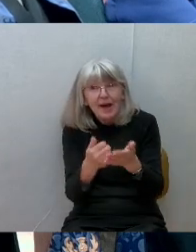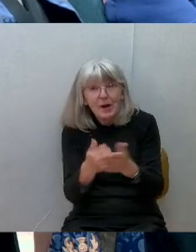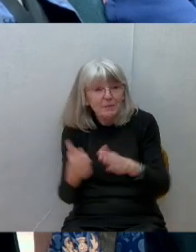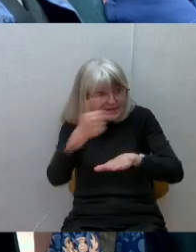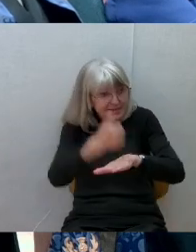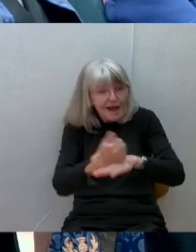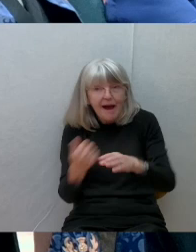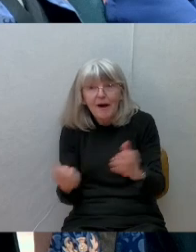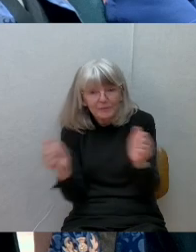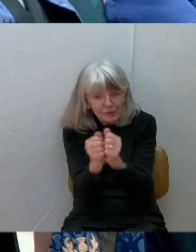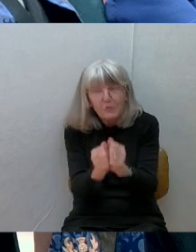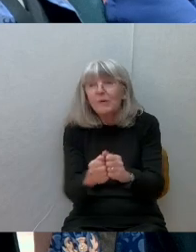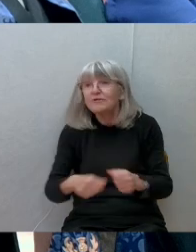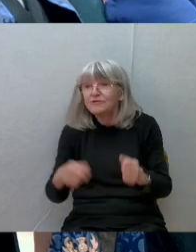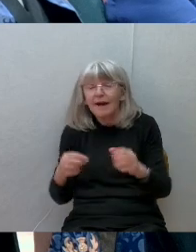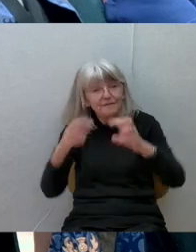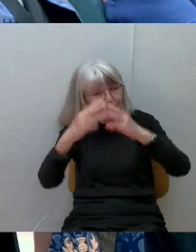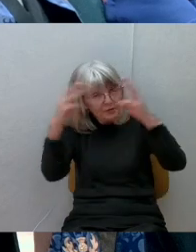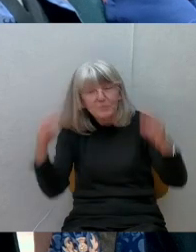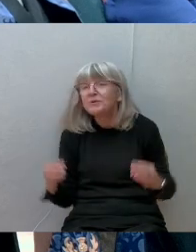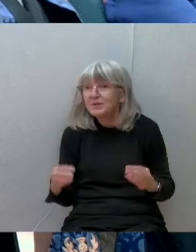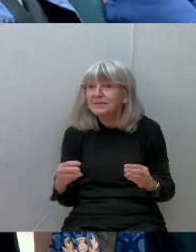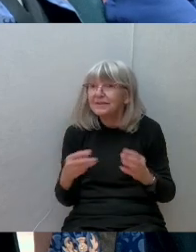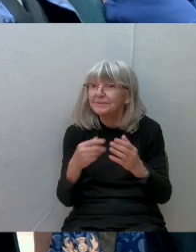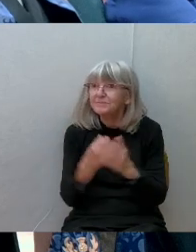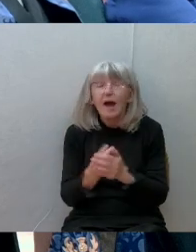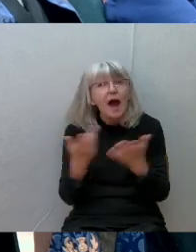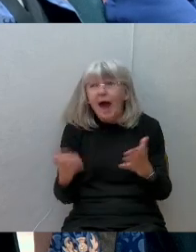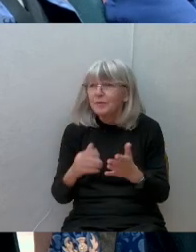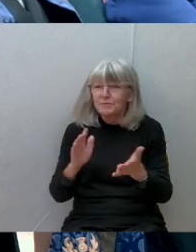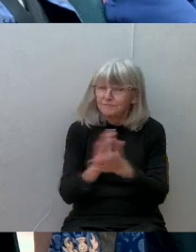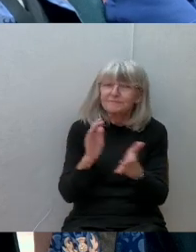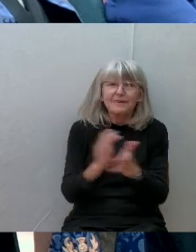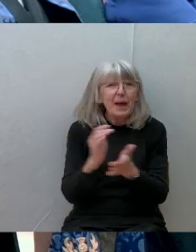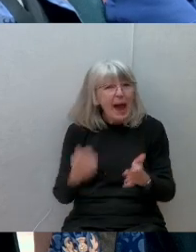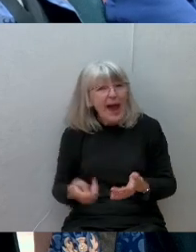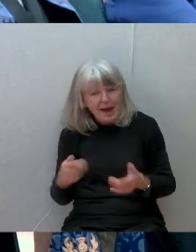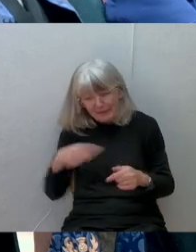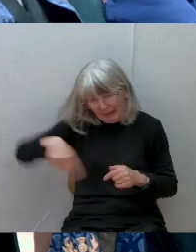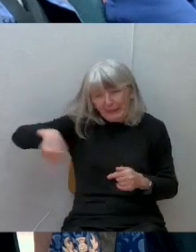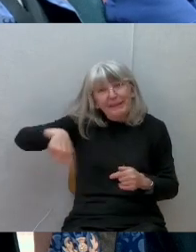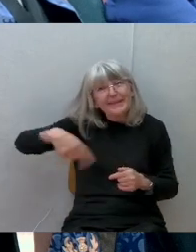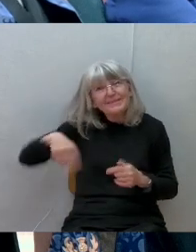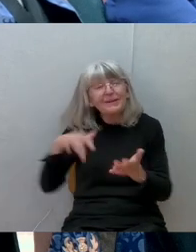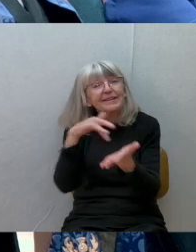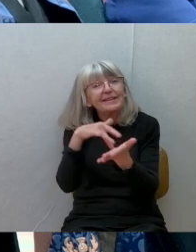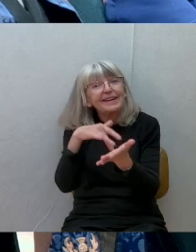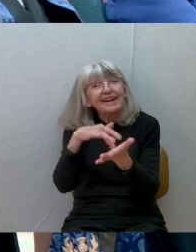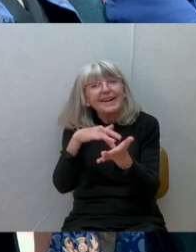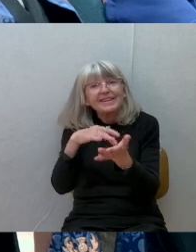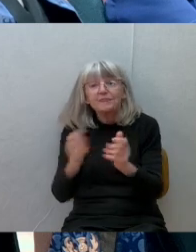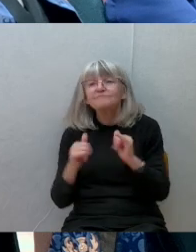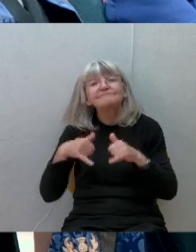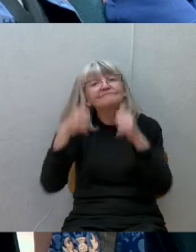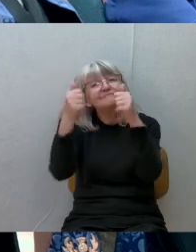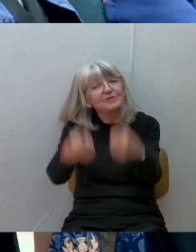were delighted that we heard the announcement this week that the city has granted planning permission to bring